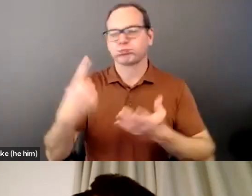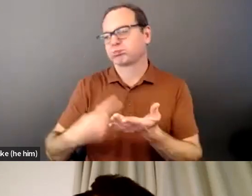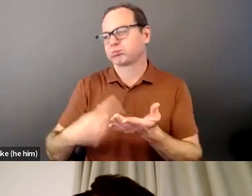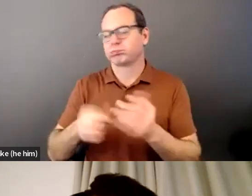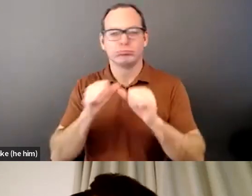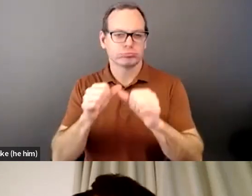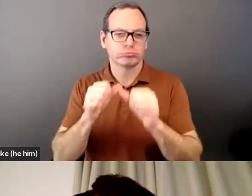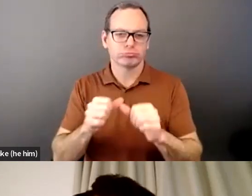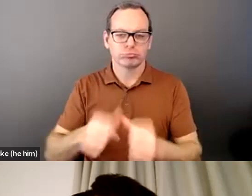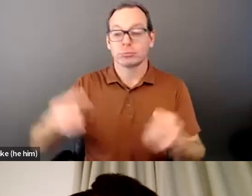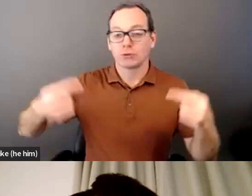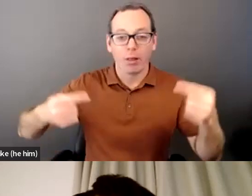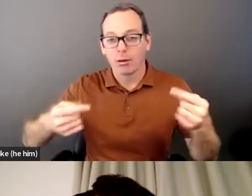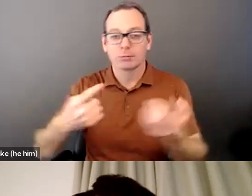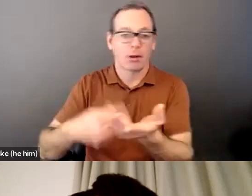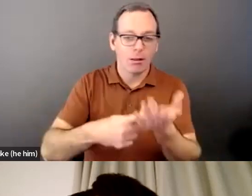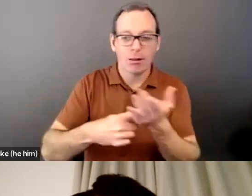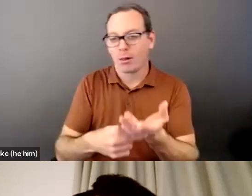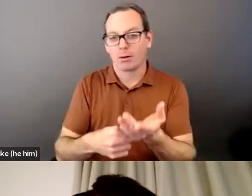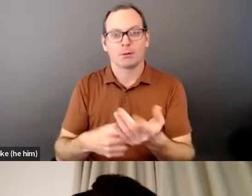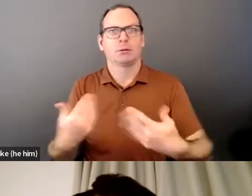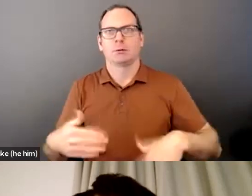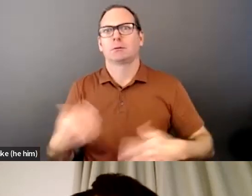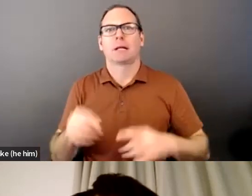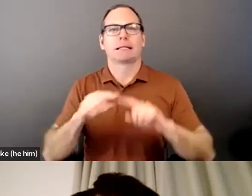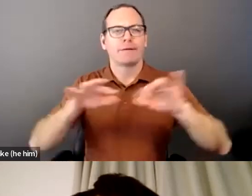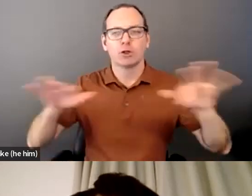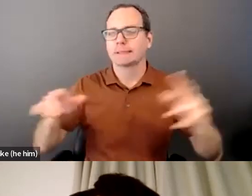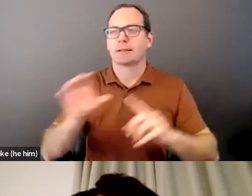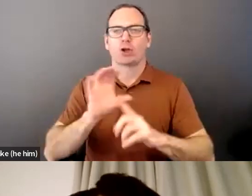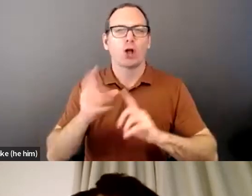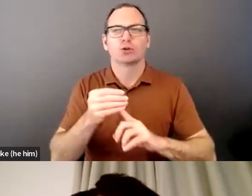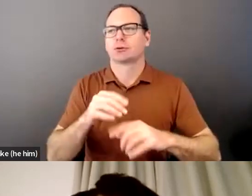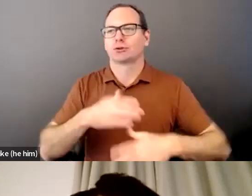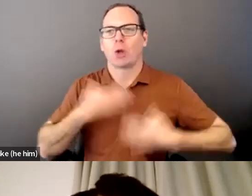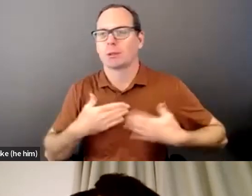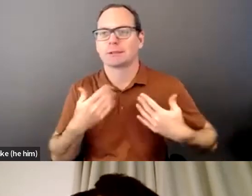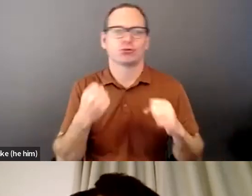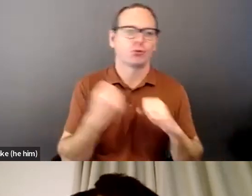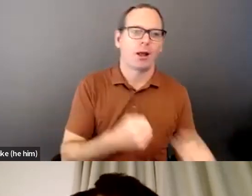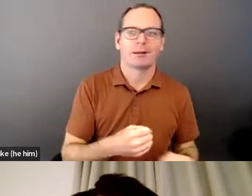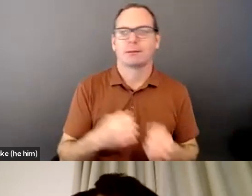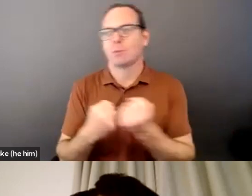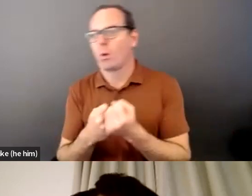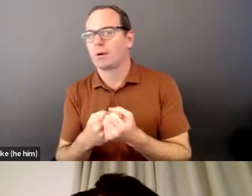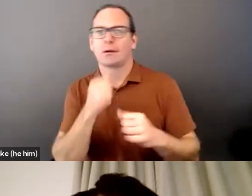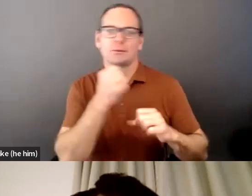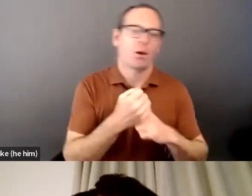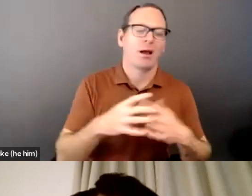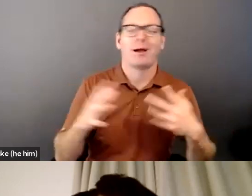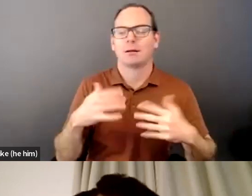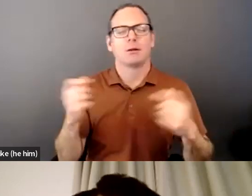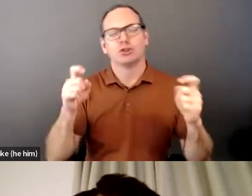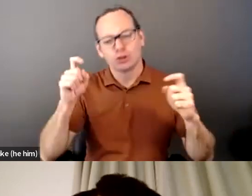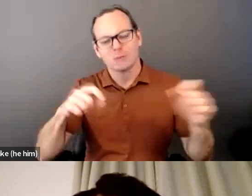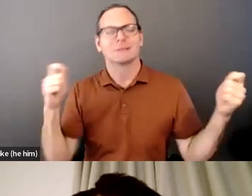are filled with such culturally rich, diverse communities with diverse strengths, needs, joys, to be both supported but also celebrated. And I